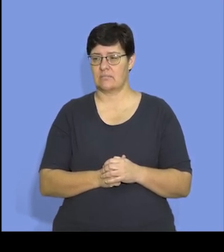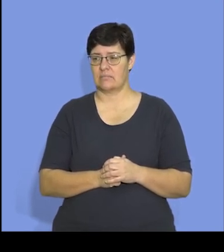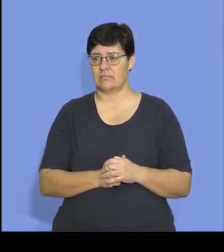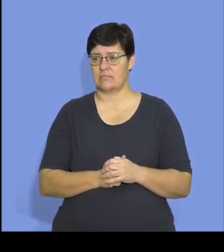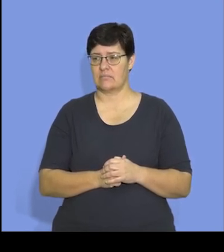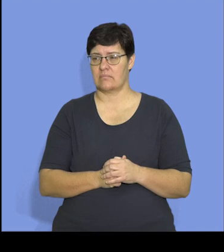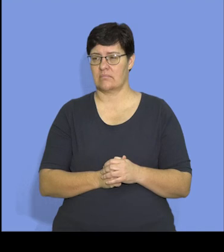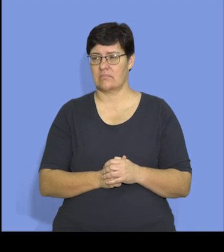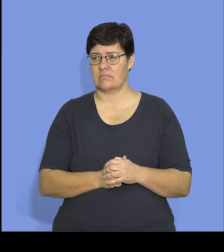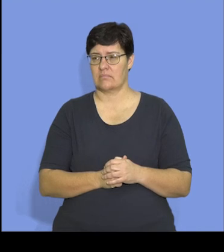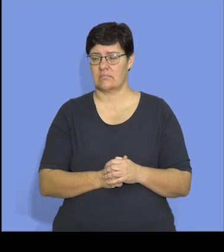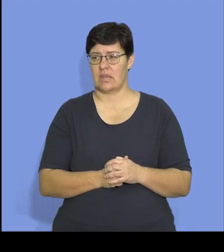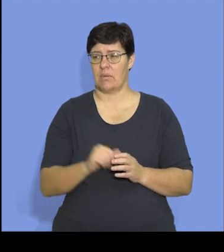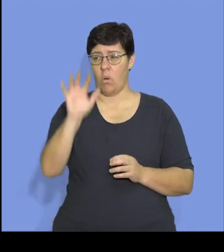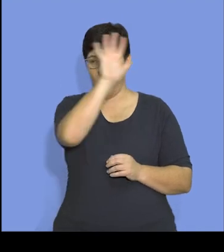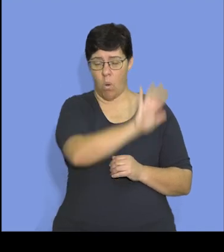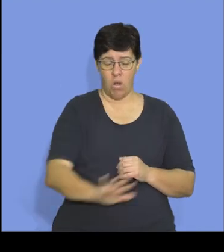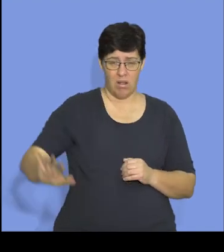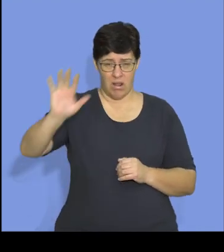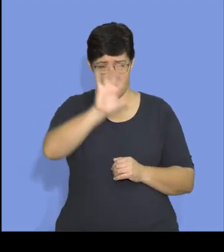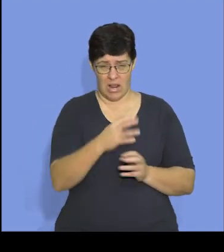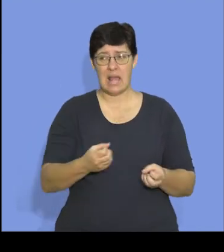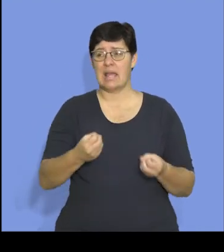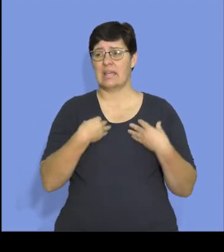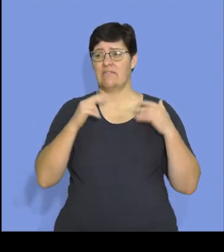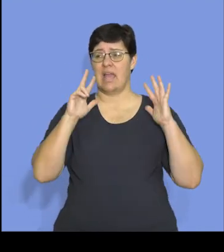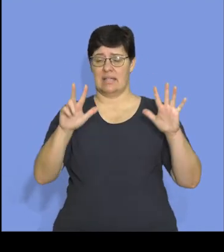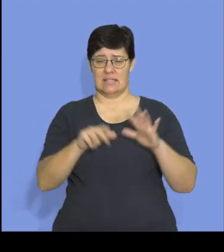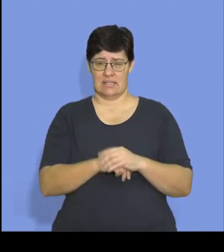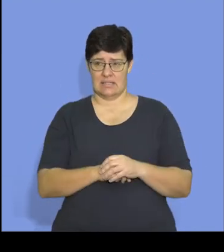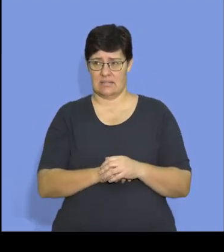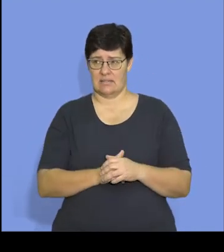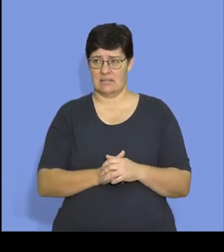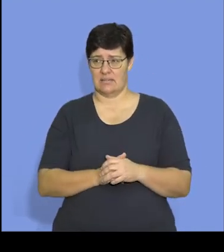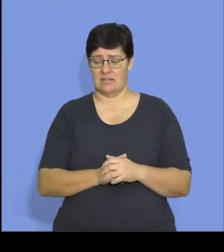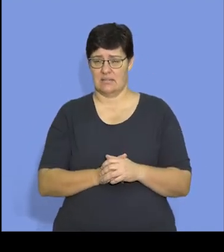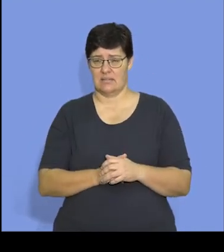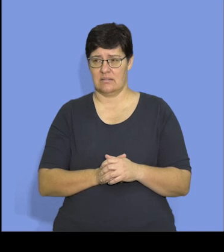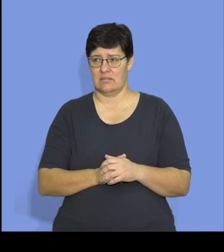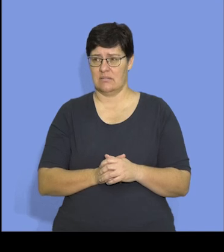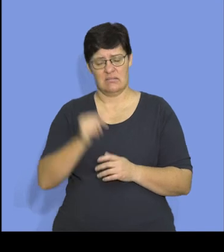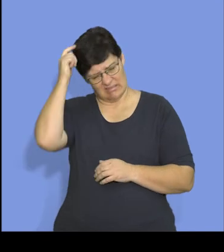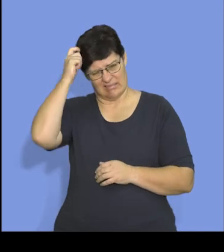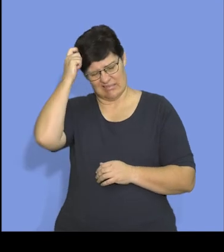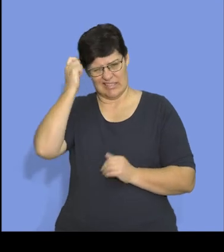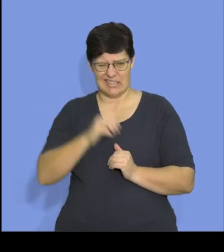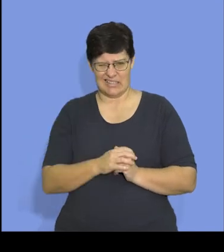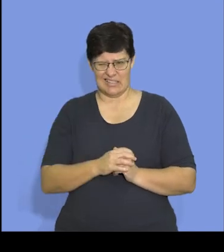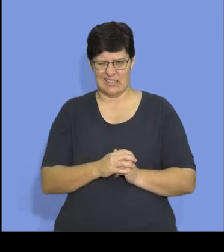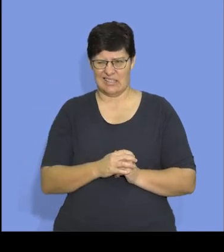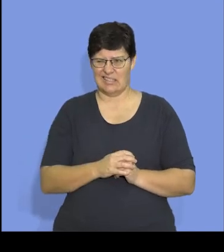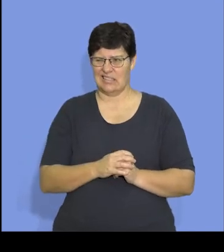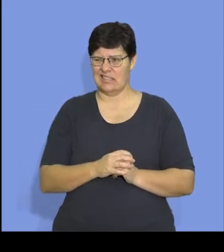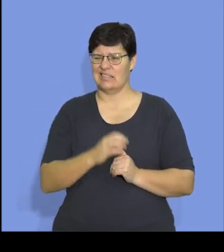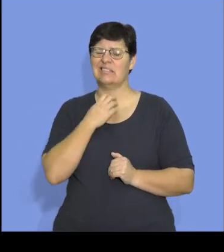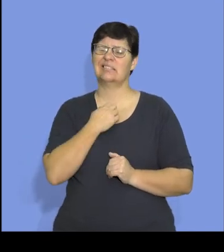here, that's also going to give me 8. And I'm going to have all sorts of things. I